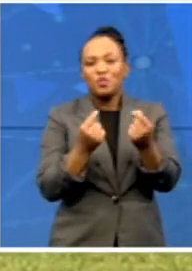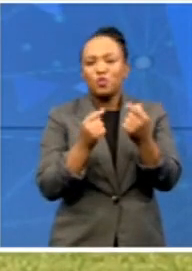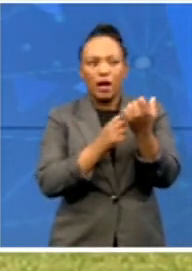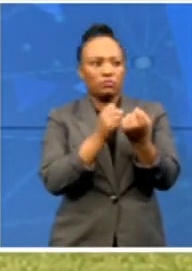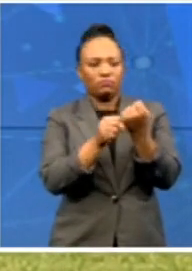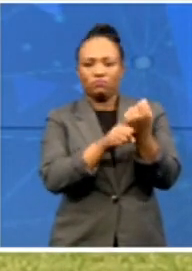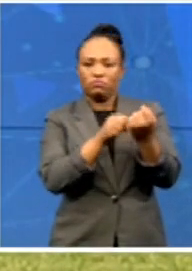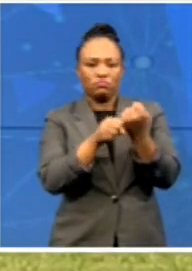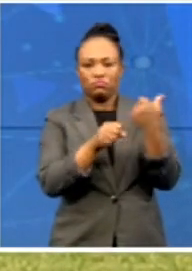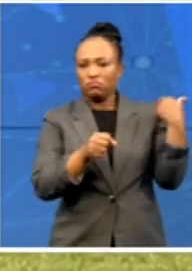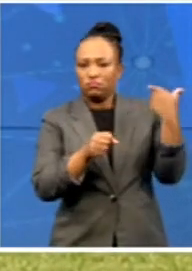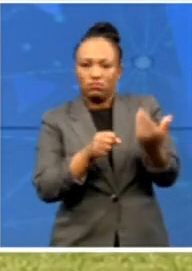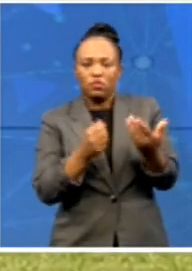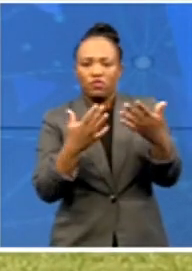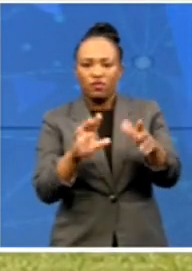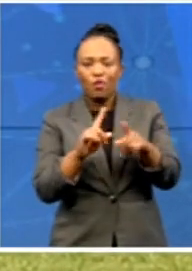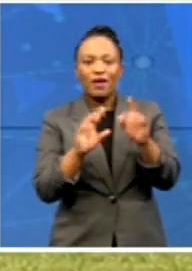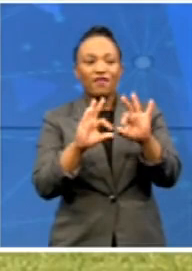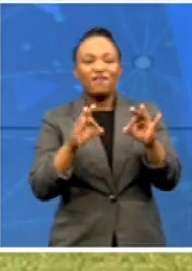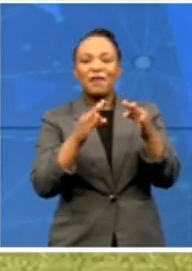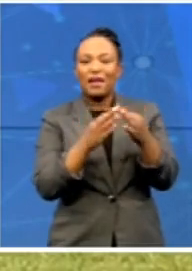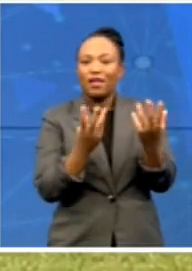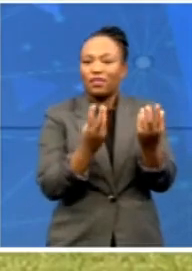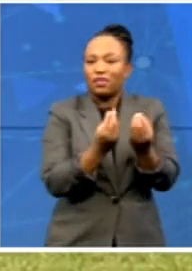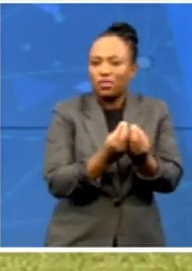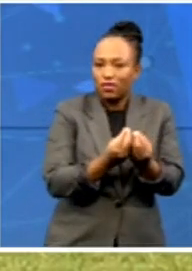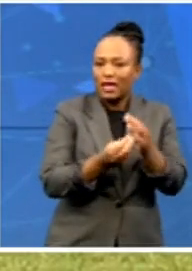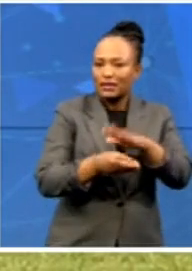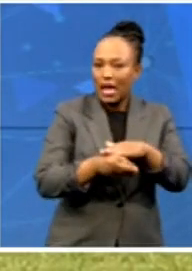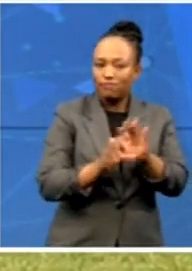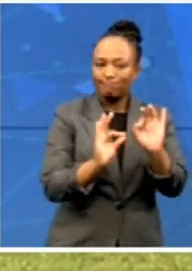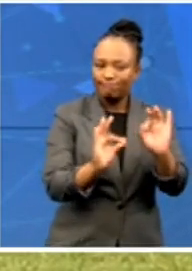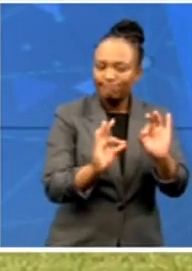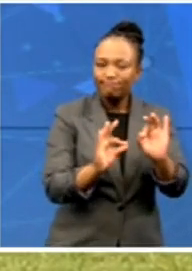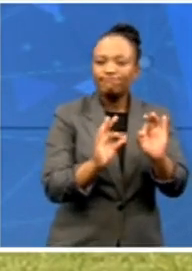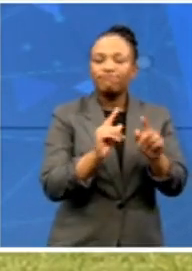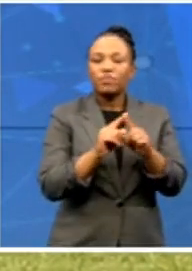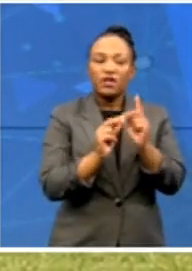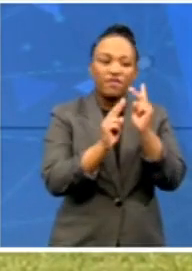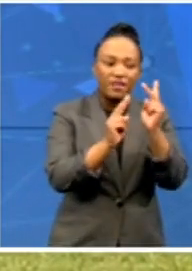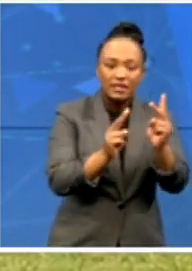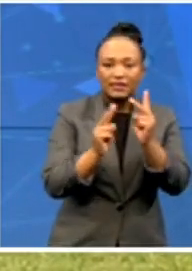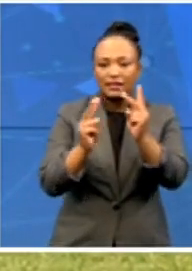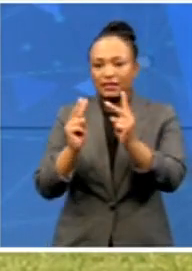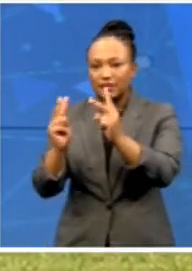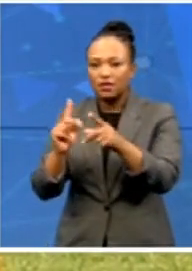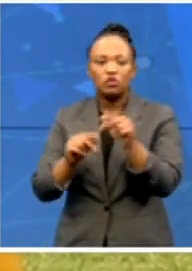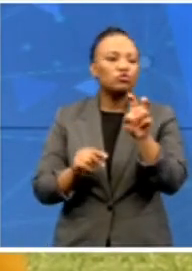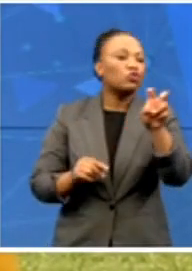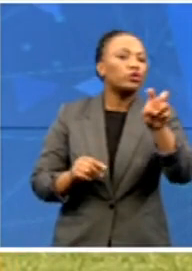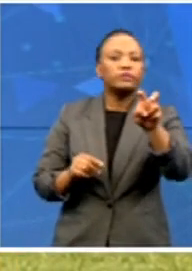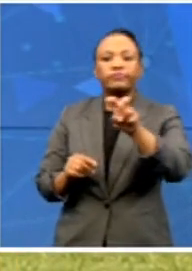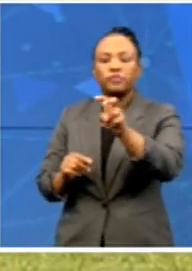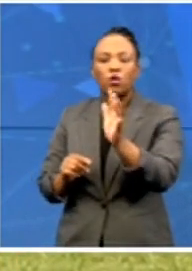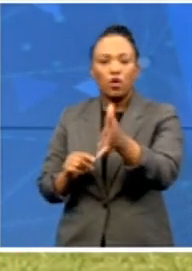their families. They're actually going to be visiting all these tourism destinations, so that is what we